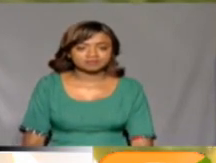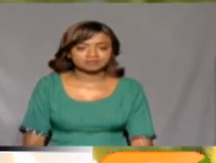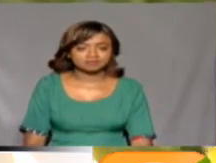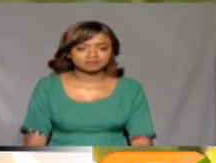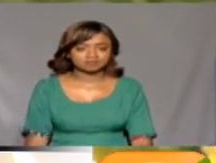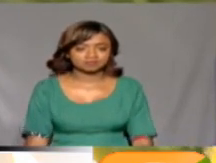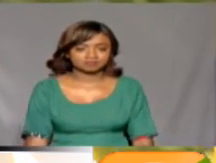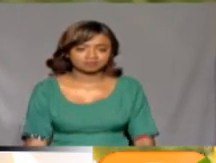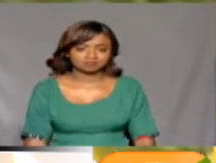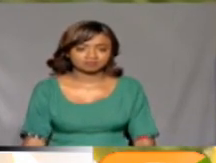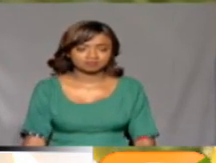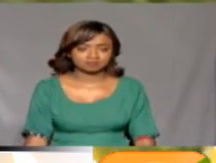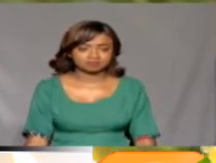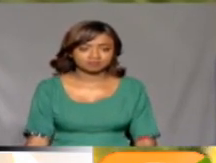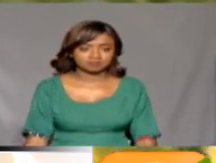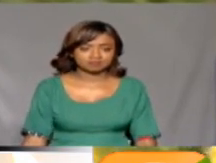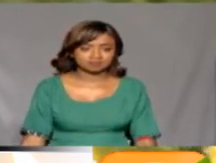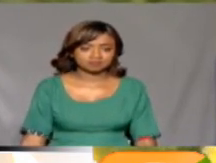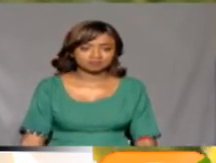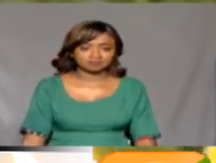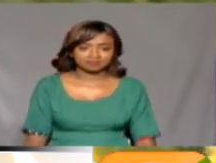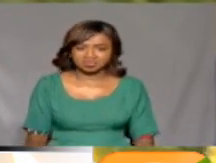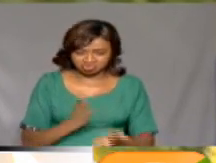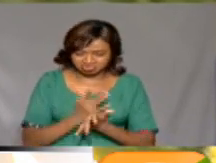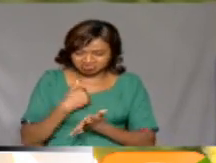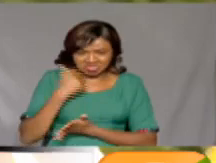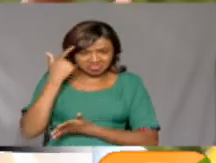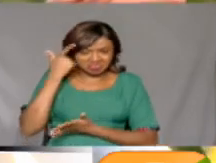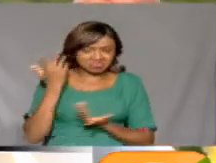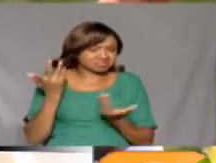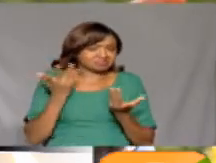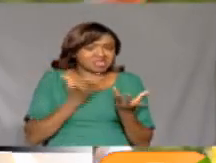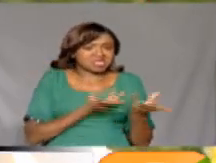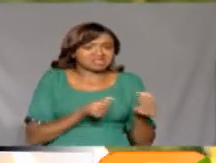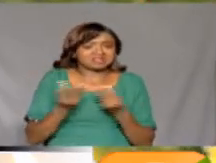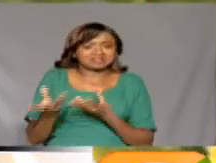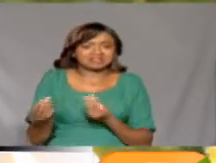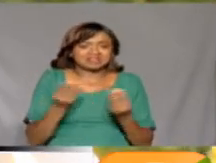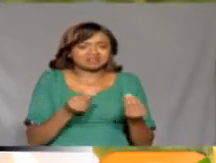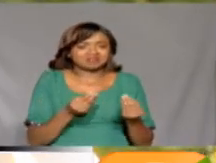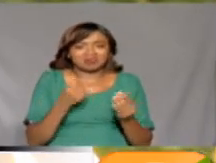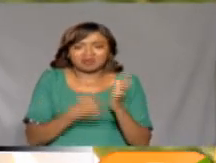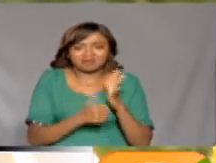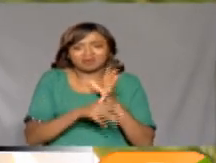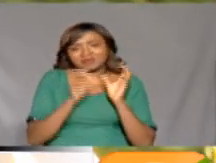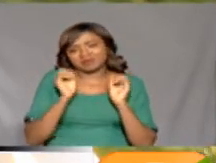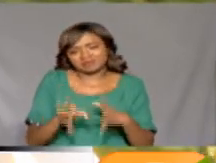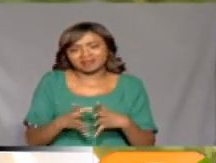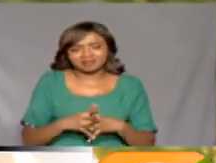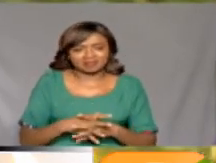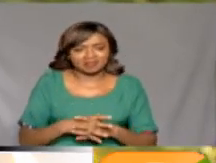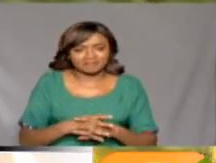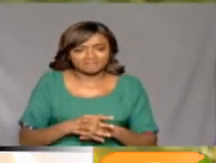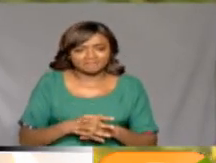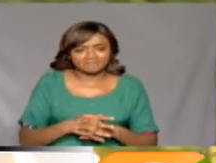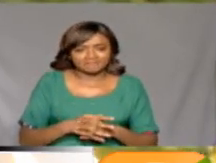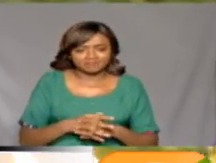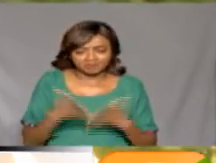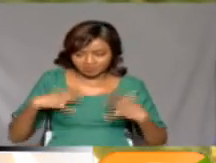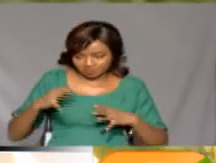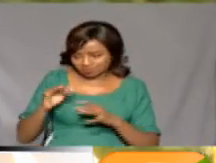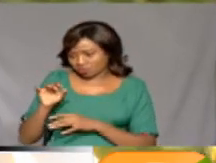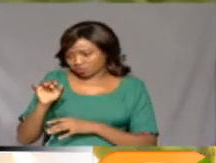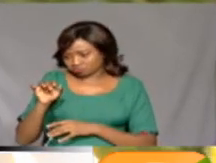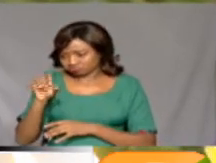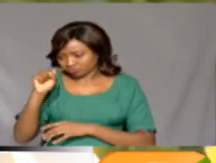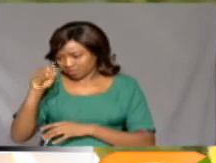from Kabarak, I thought it was a simple thing. From Eldama Ravine. So we were about 15 members of